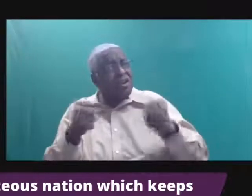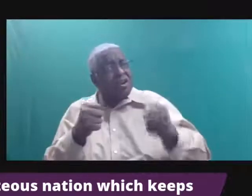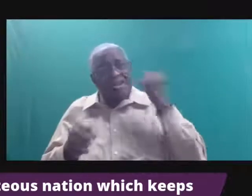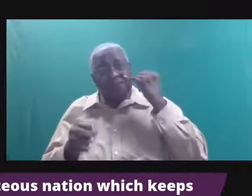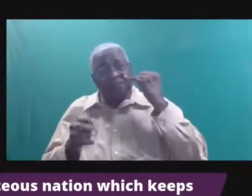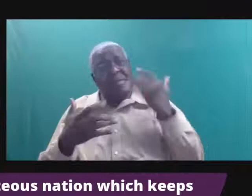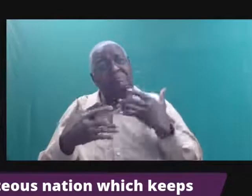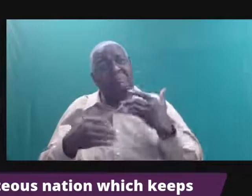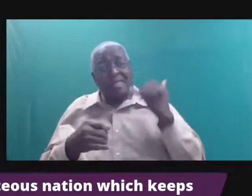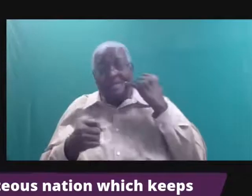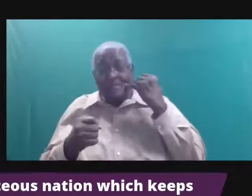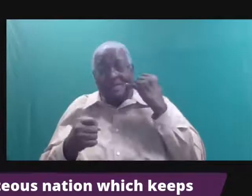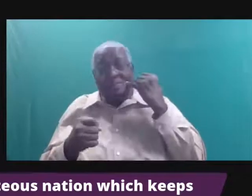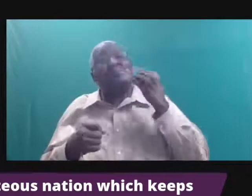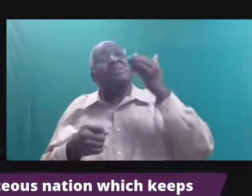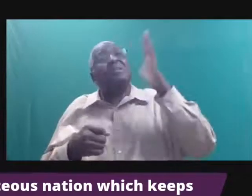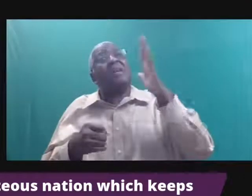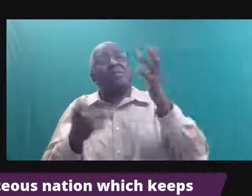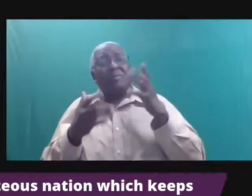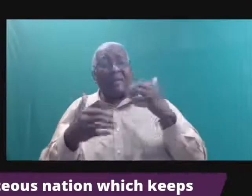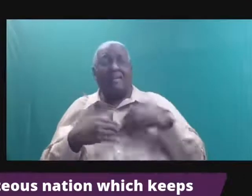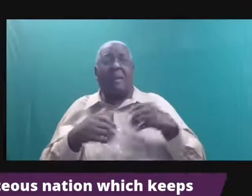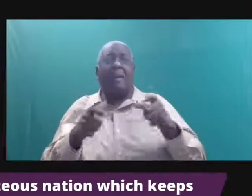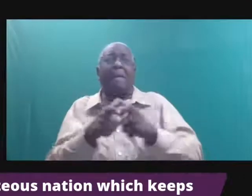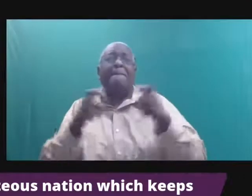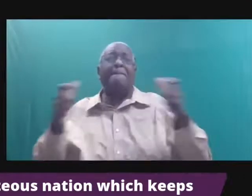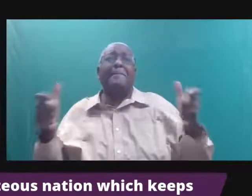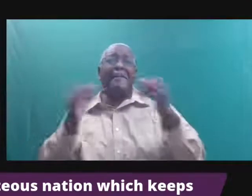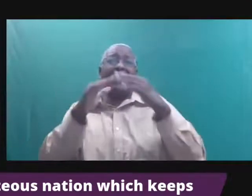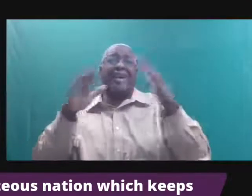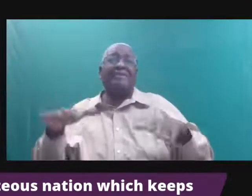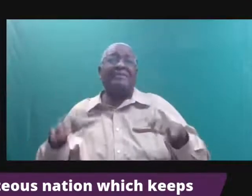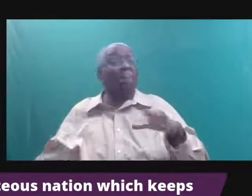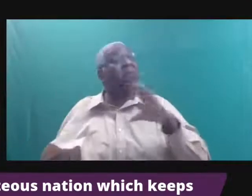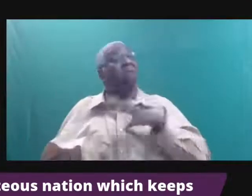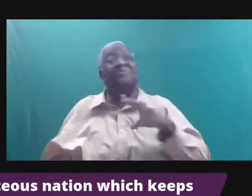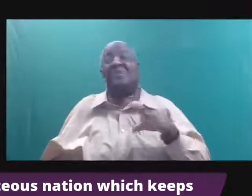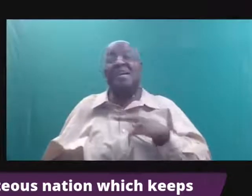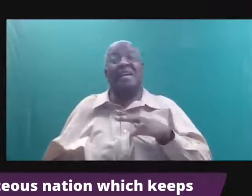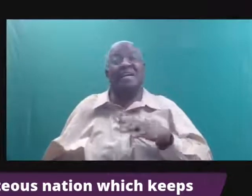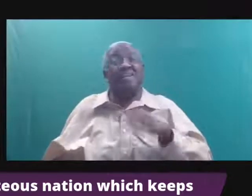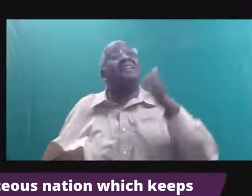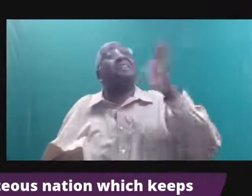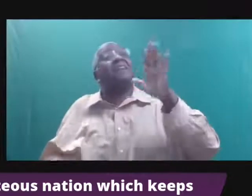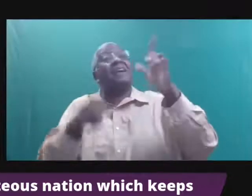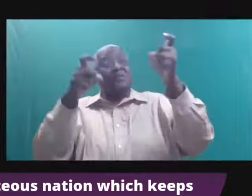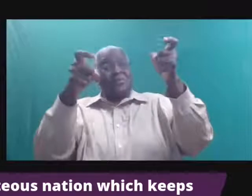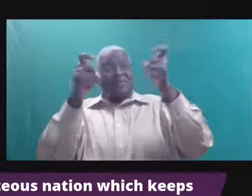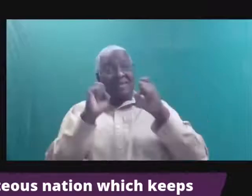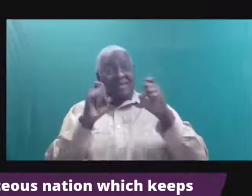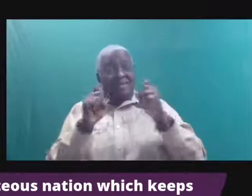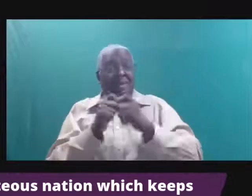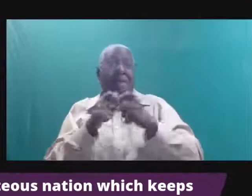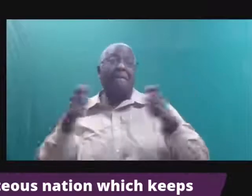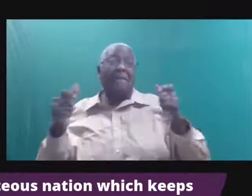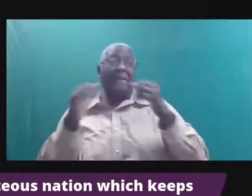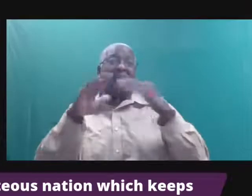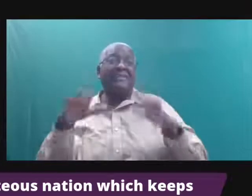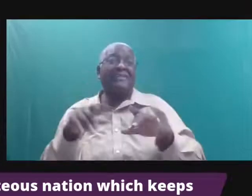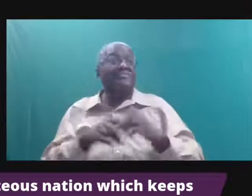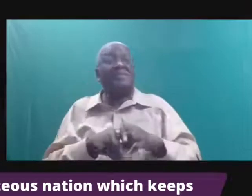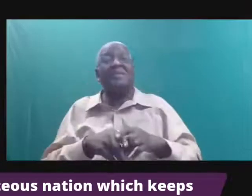a bigger house. All I'm trying to say is I don't let it bother me. Listen, in 2021, I ain't being petty no